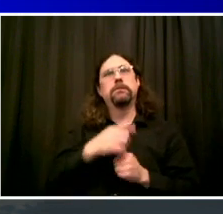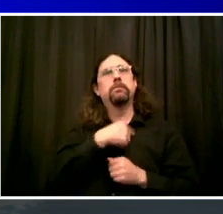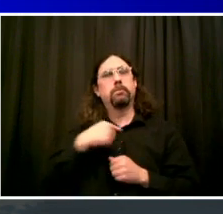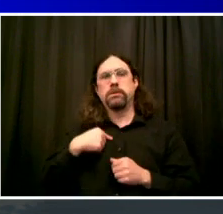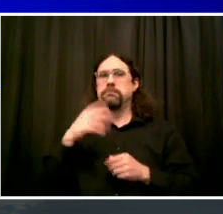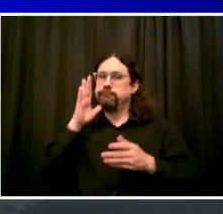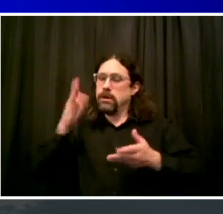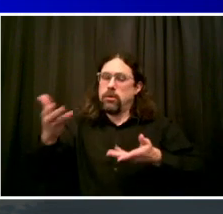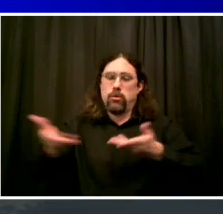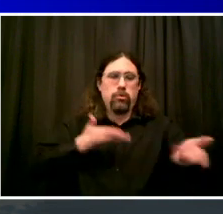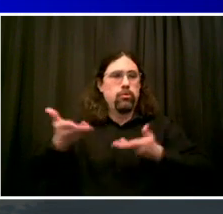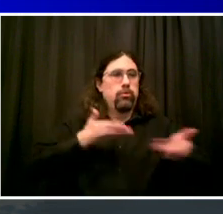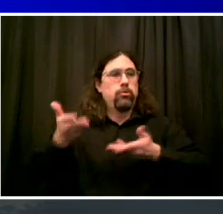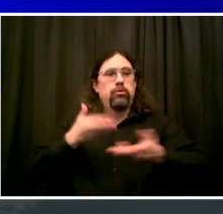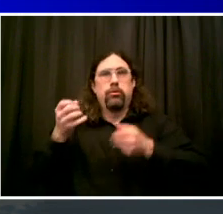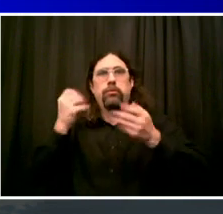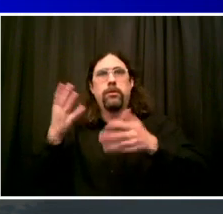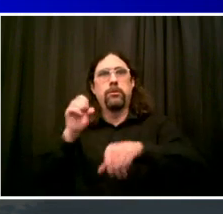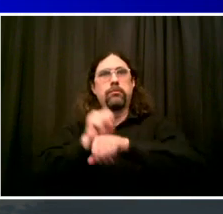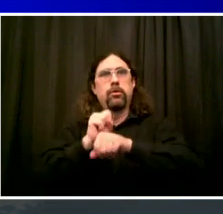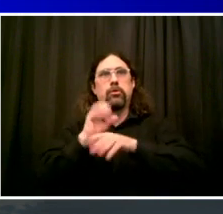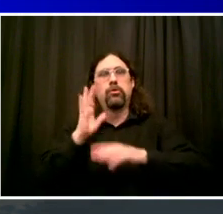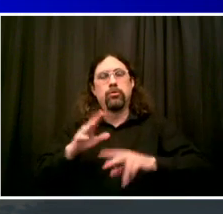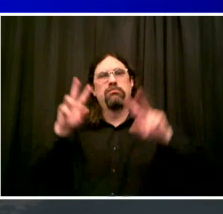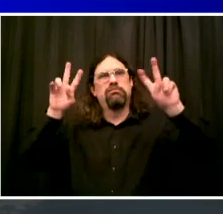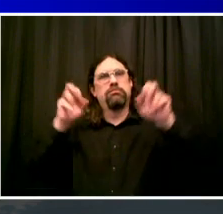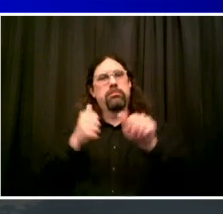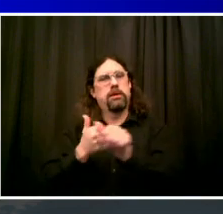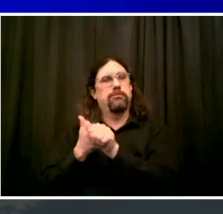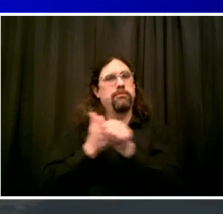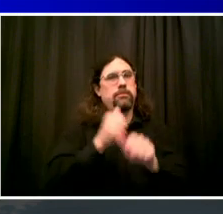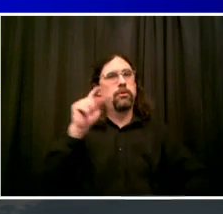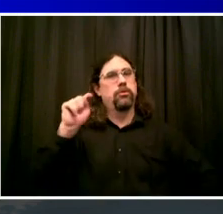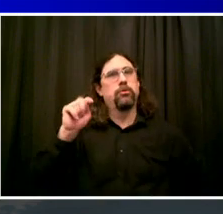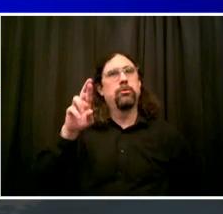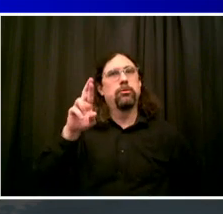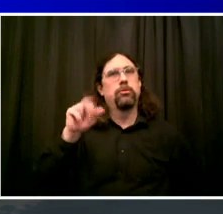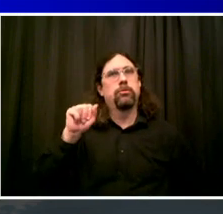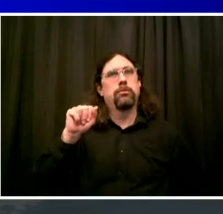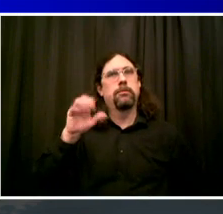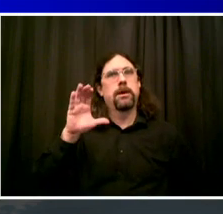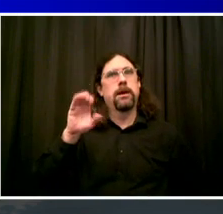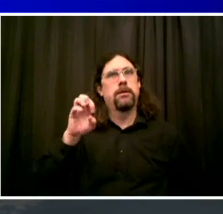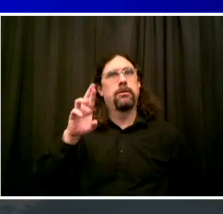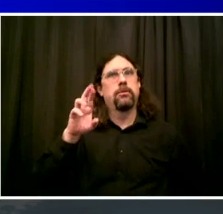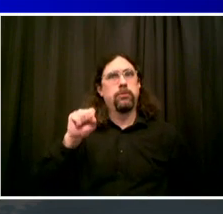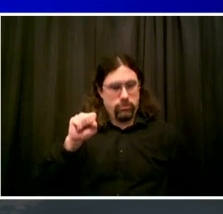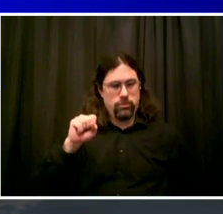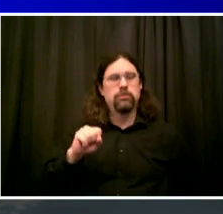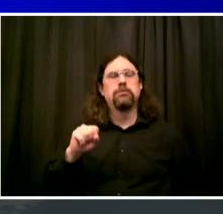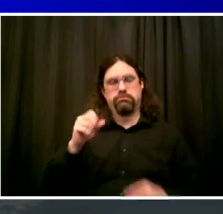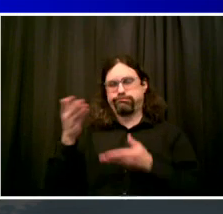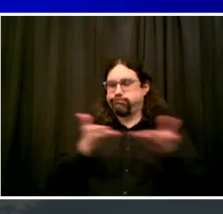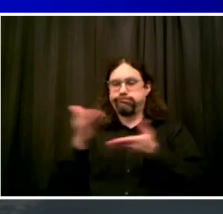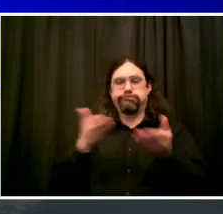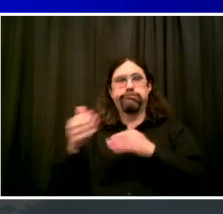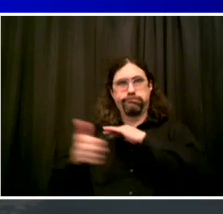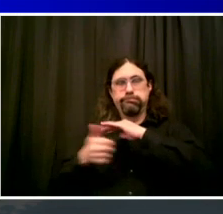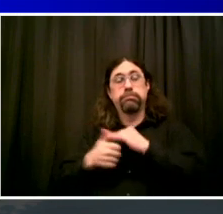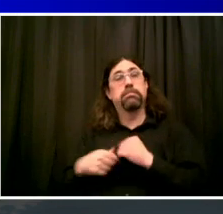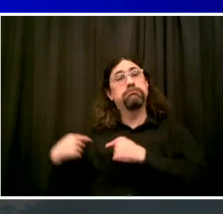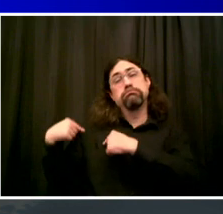and 7,000 applications have come in so far. And we're still encouraging more because, as I've